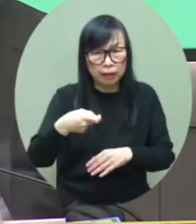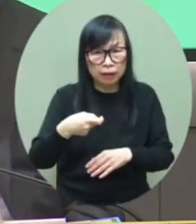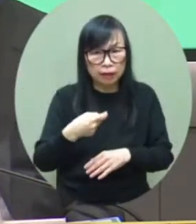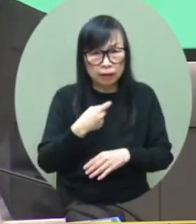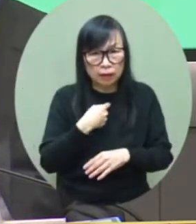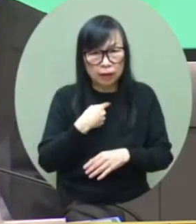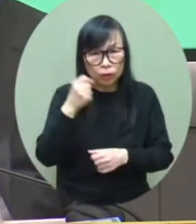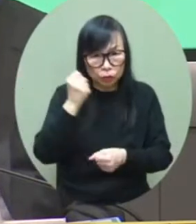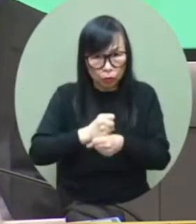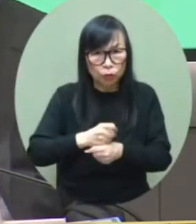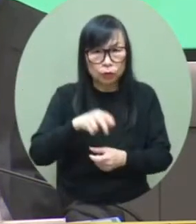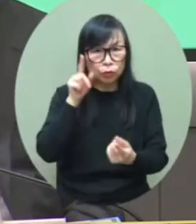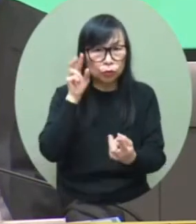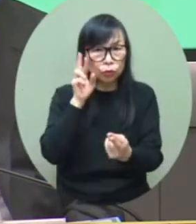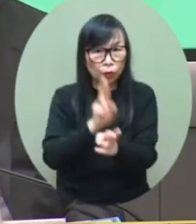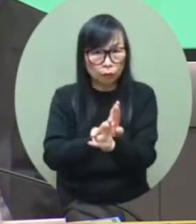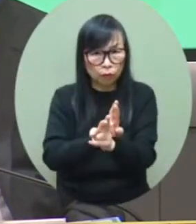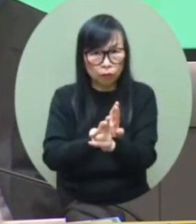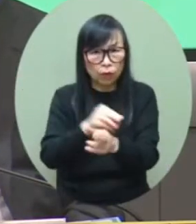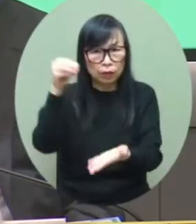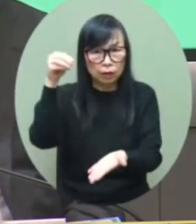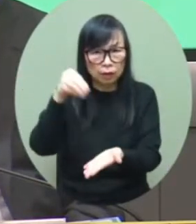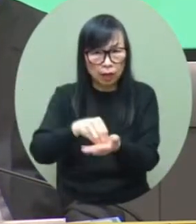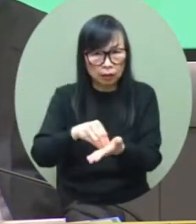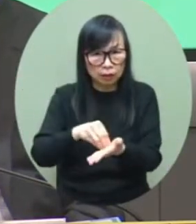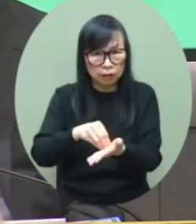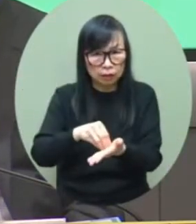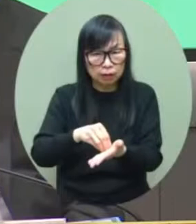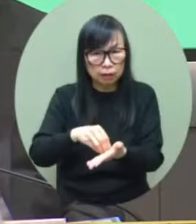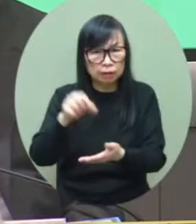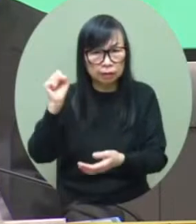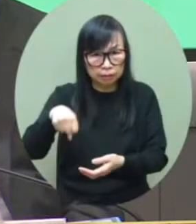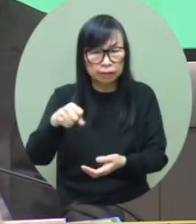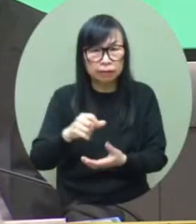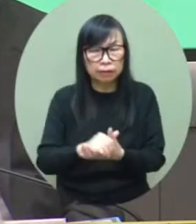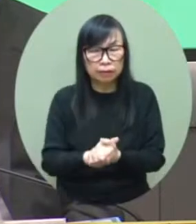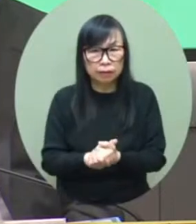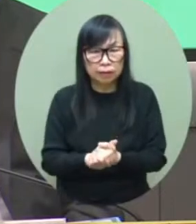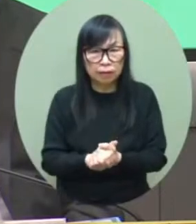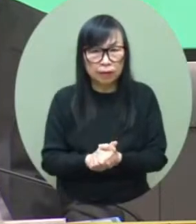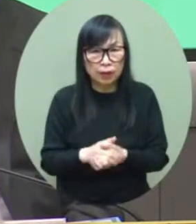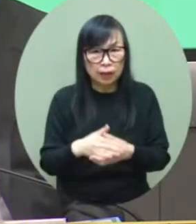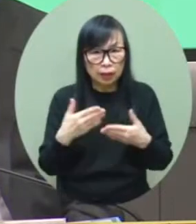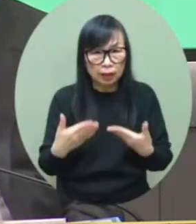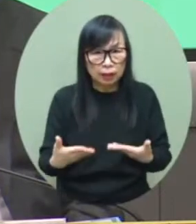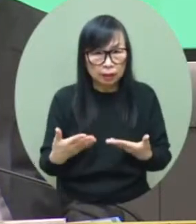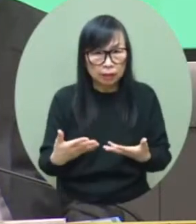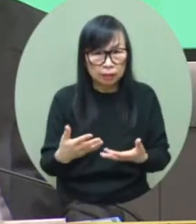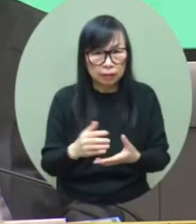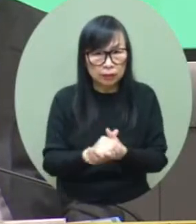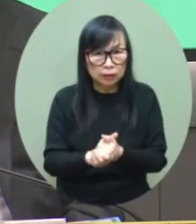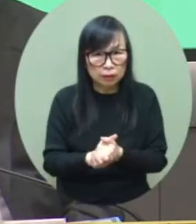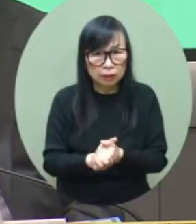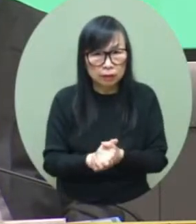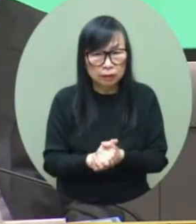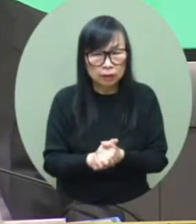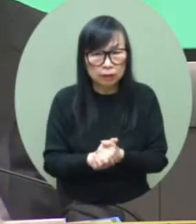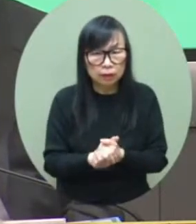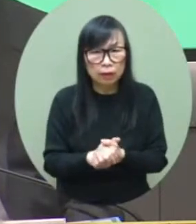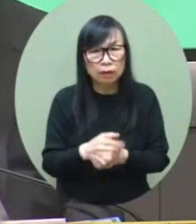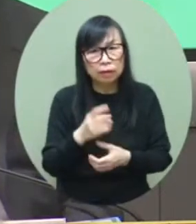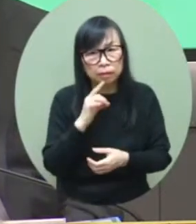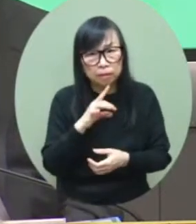that if we want any operation to be successful, we have to make quick decisions and policies, and we have to have precise